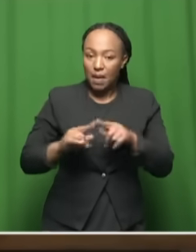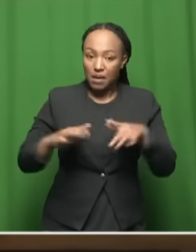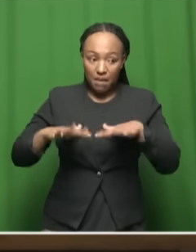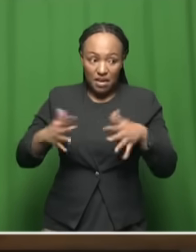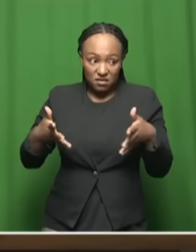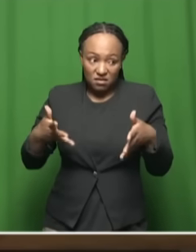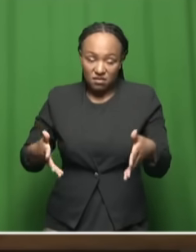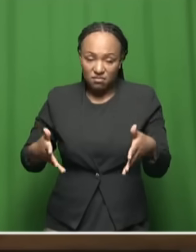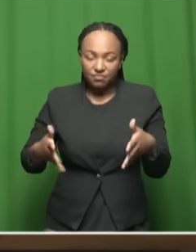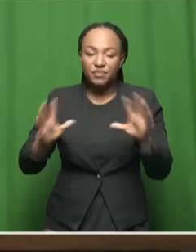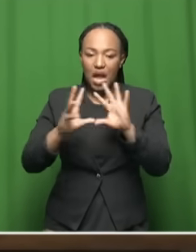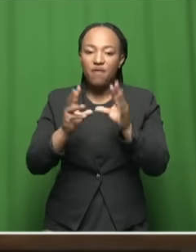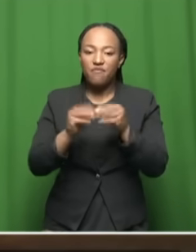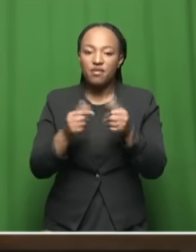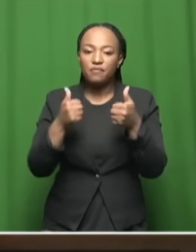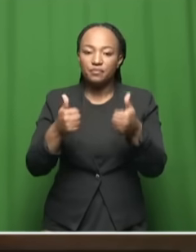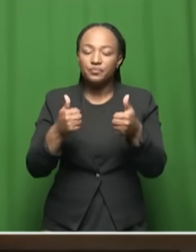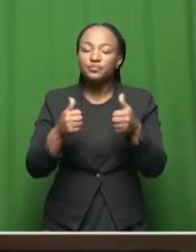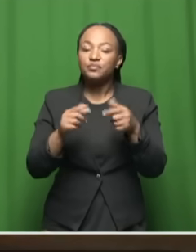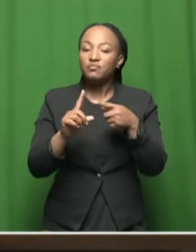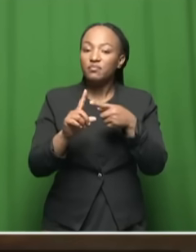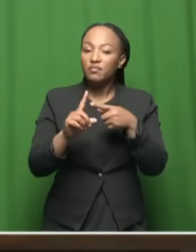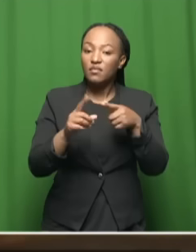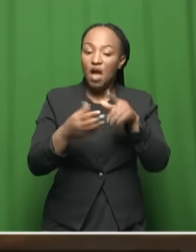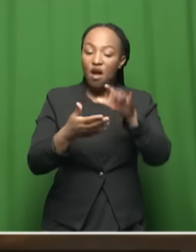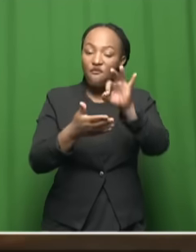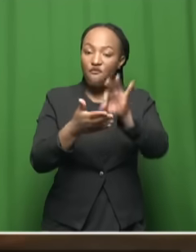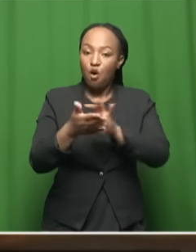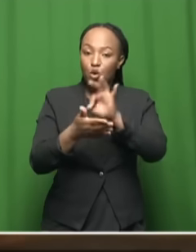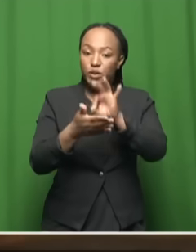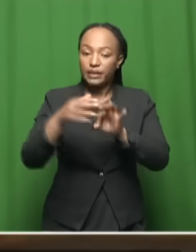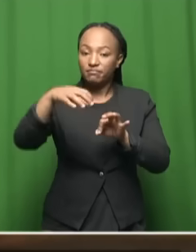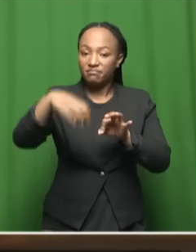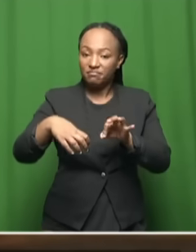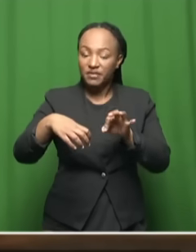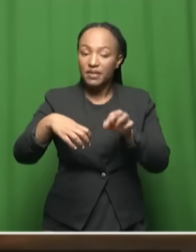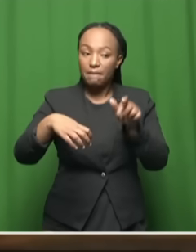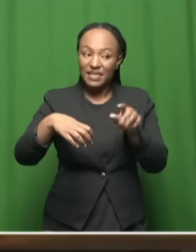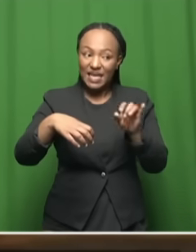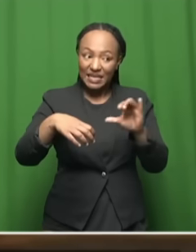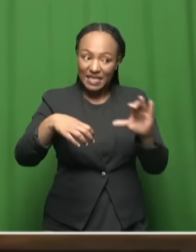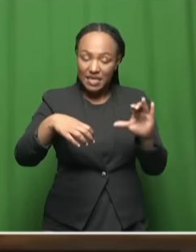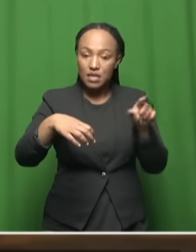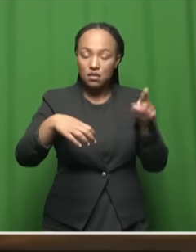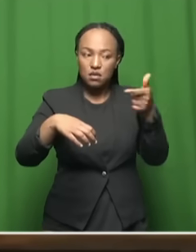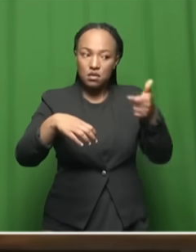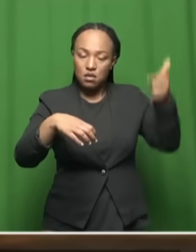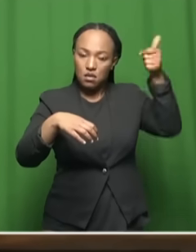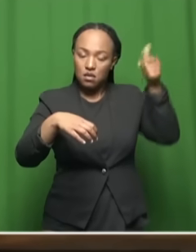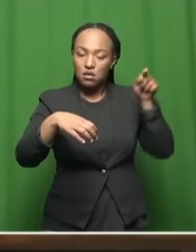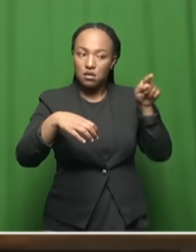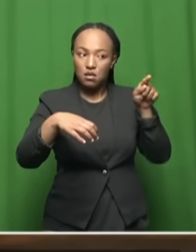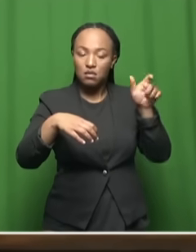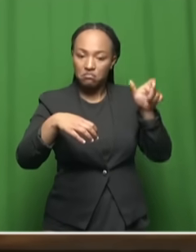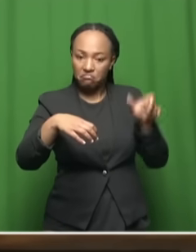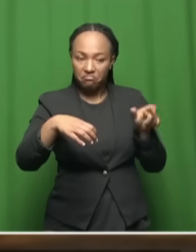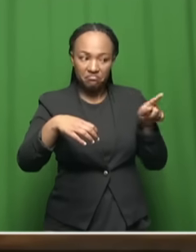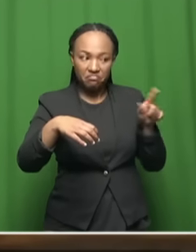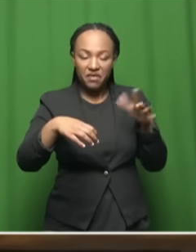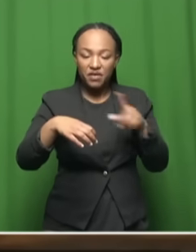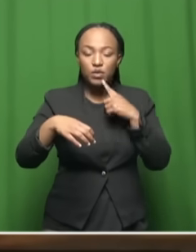everything is going well. The presiding officer also telling us that they've crossed the halfway barrier. They have just